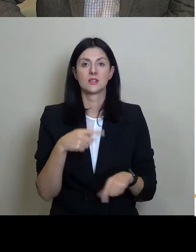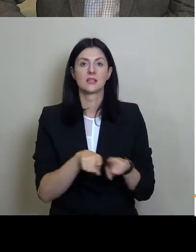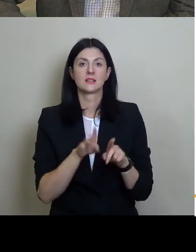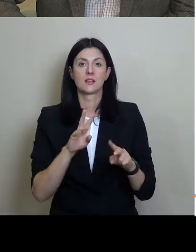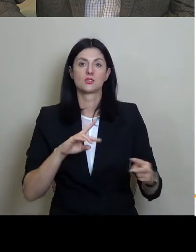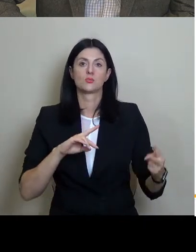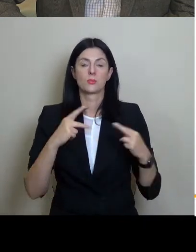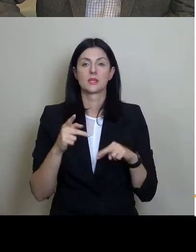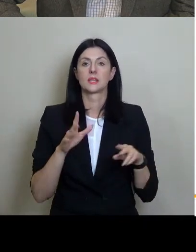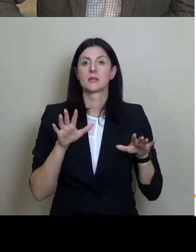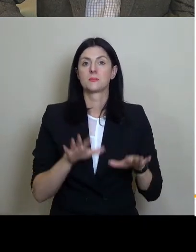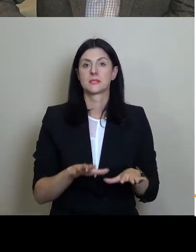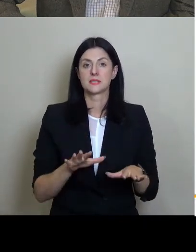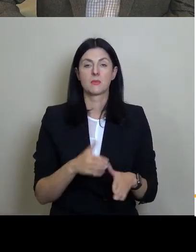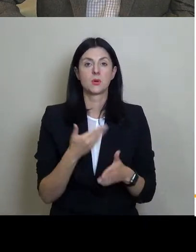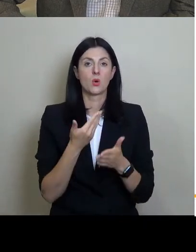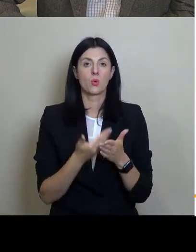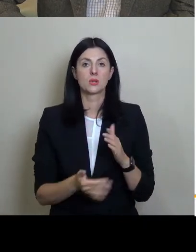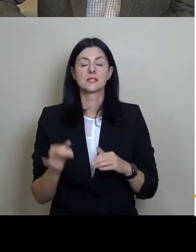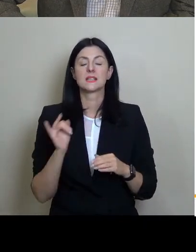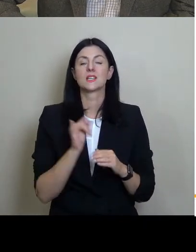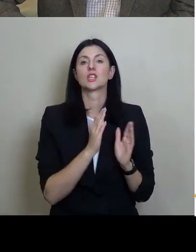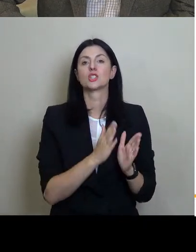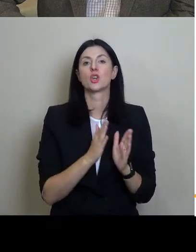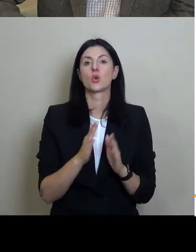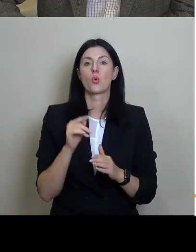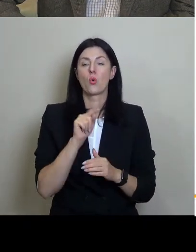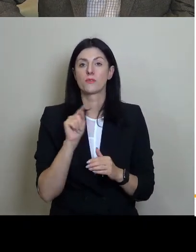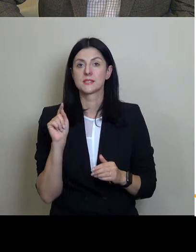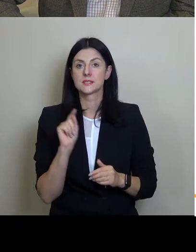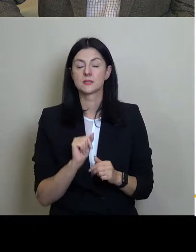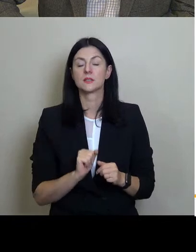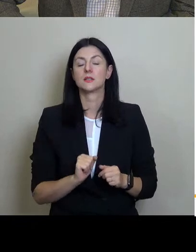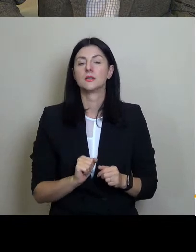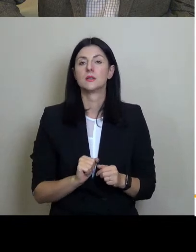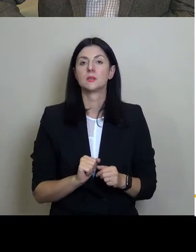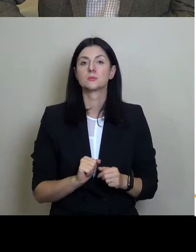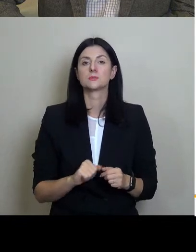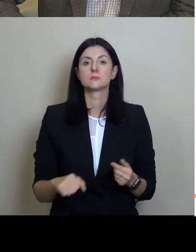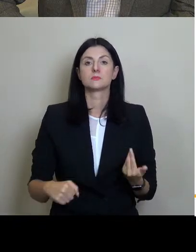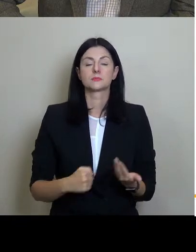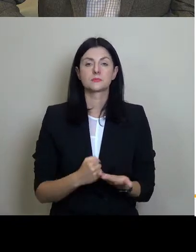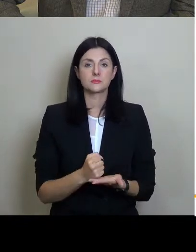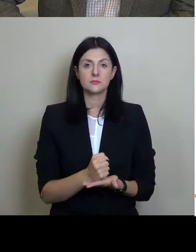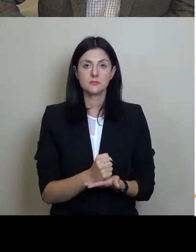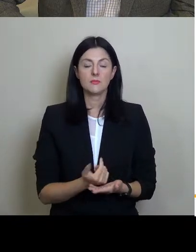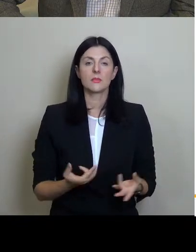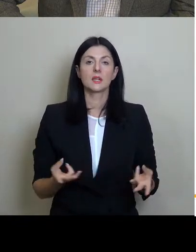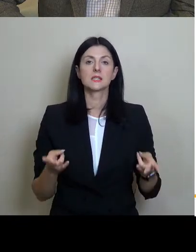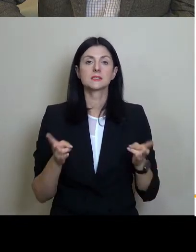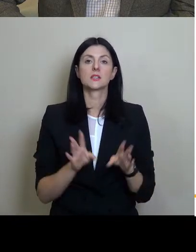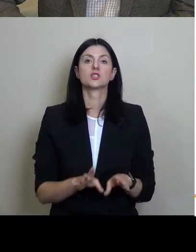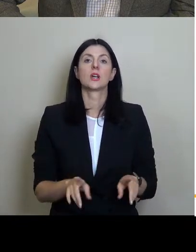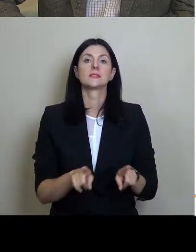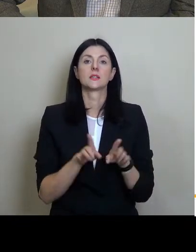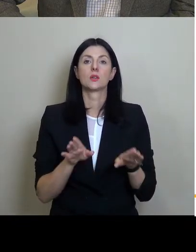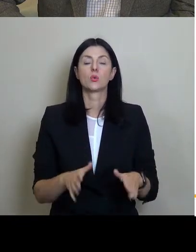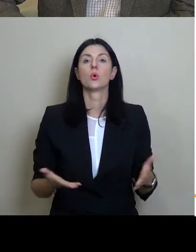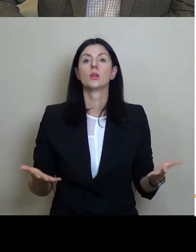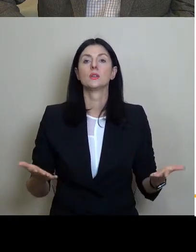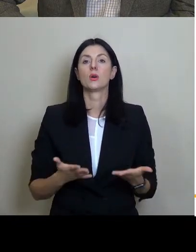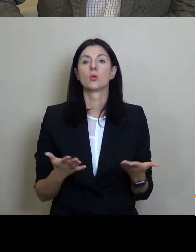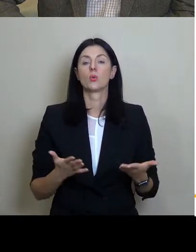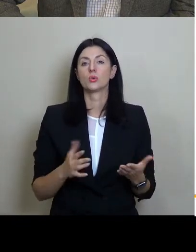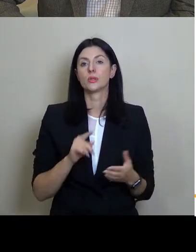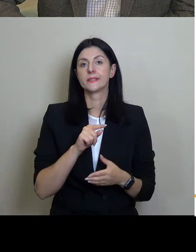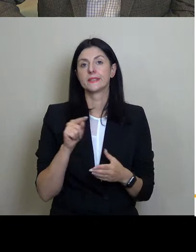the pink box, I have changed the names of the candidates as well, and